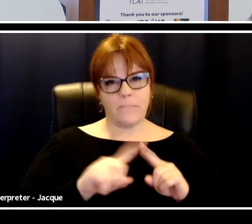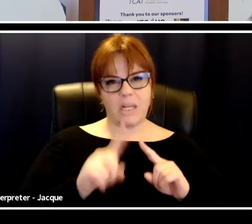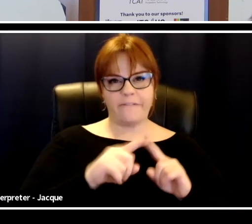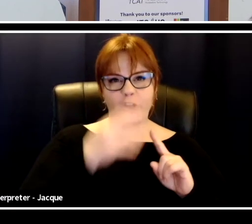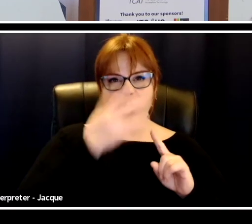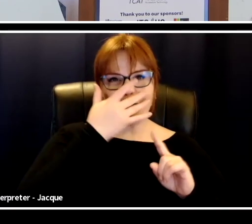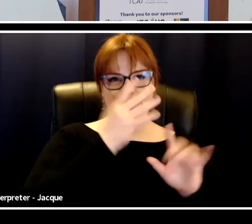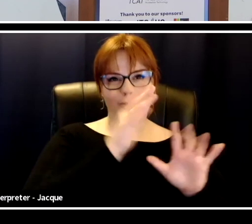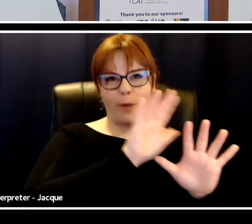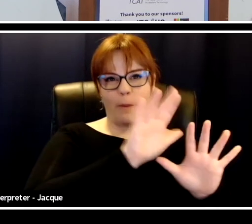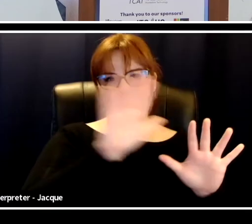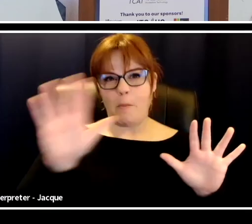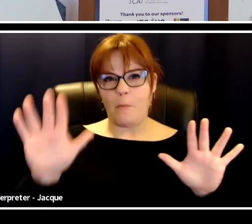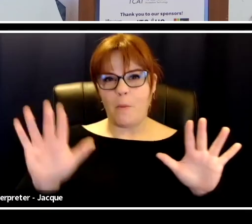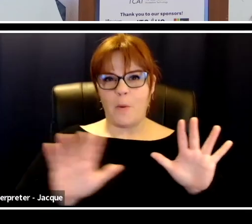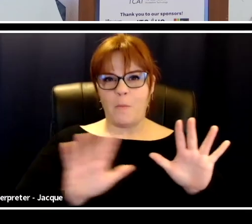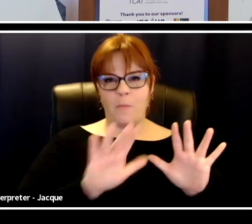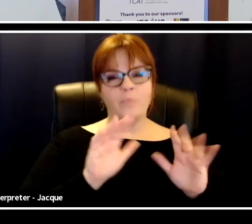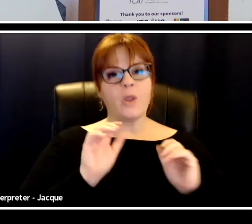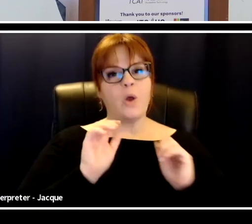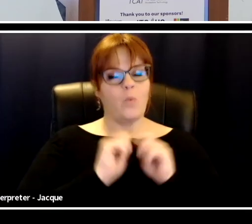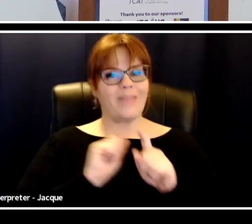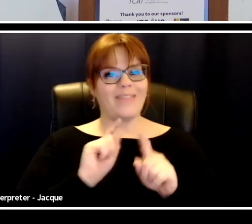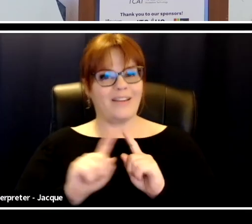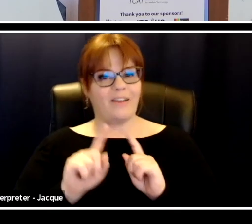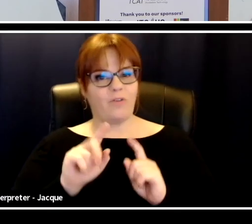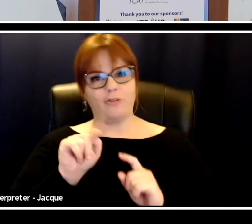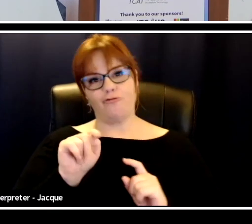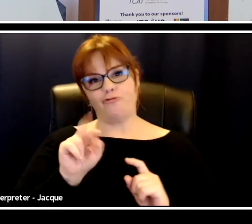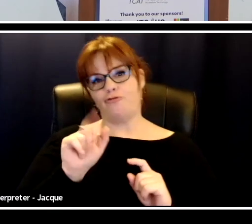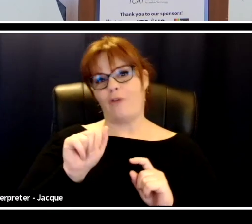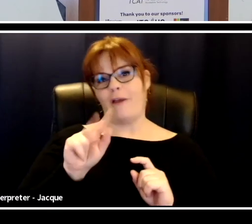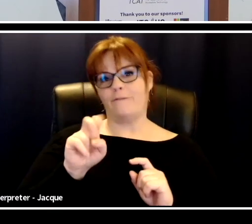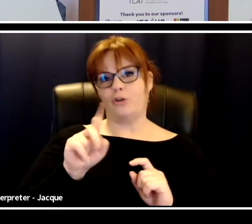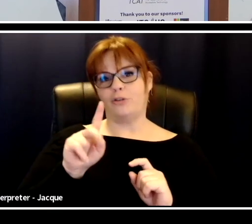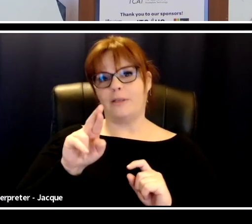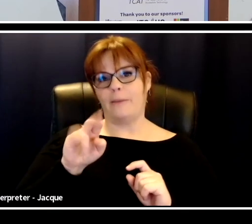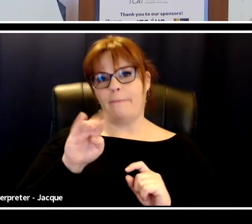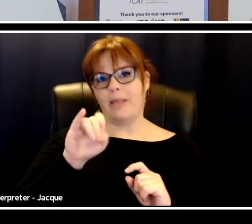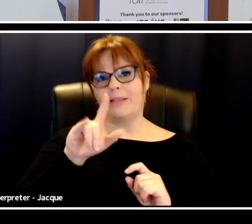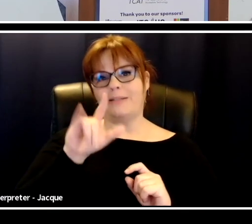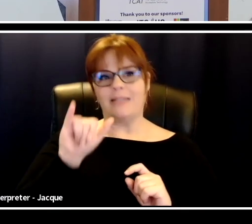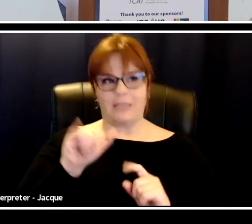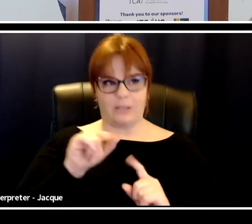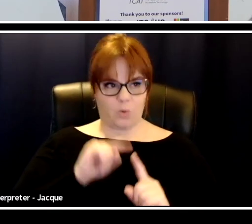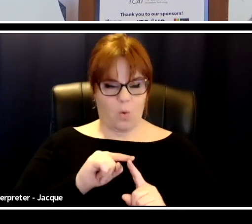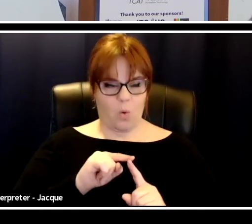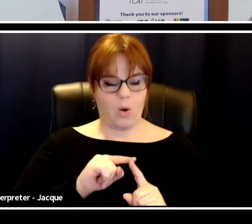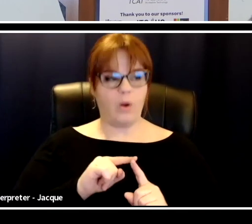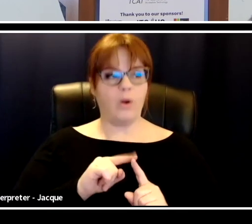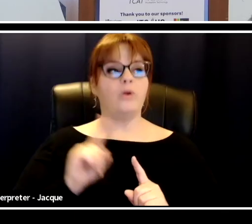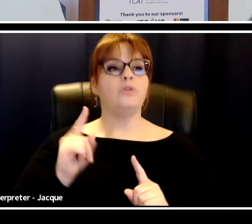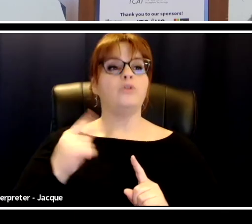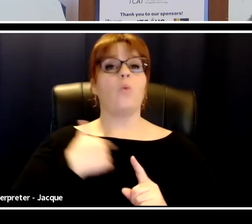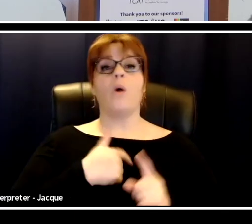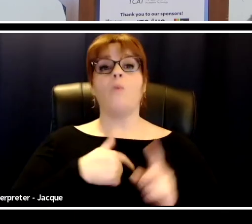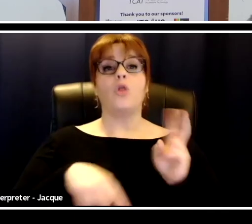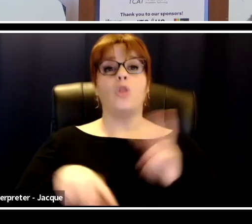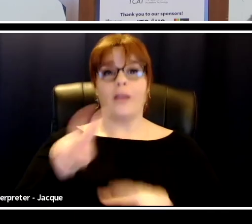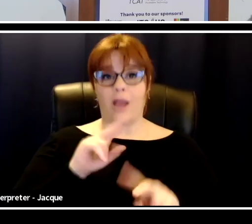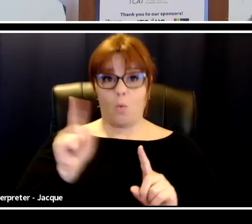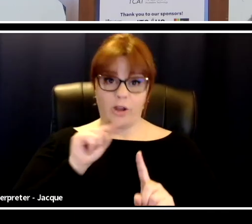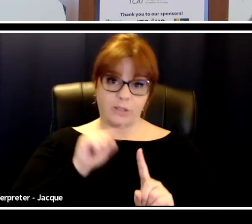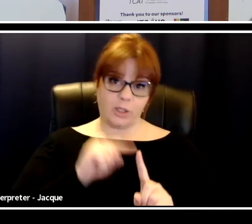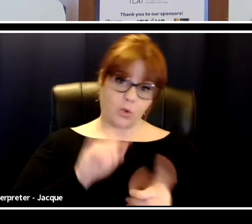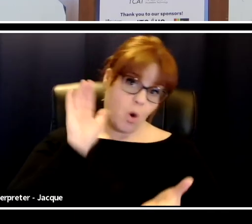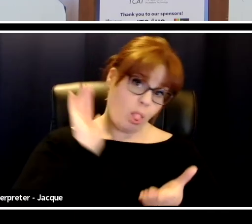buckets of traversability score, and then on the map. And what we want to look for are places where the traversability score is low.